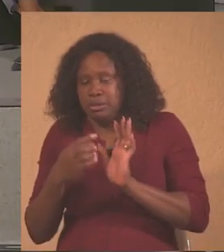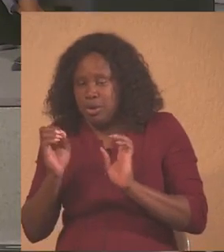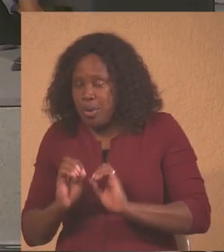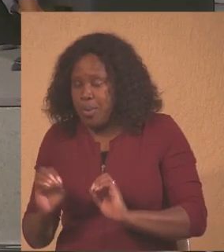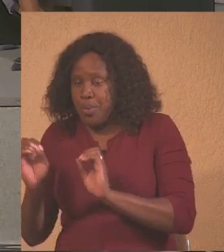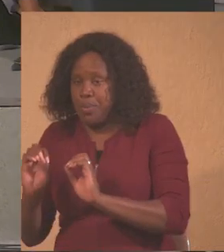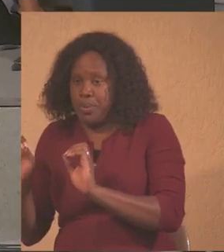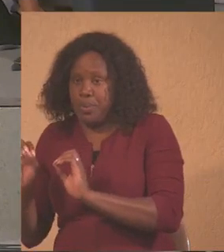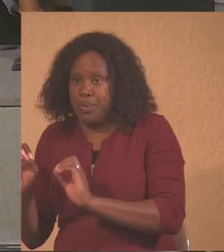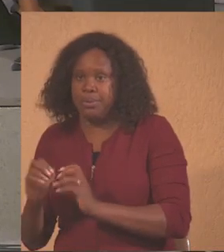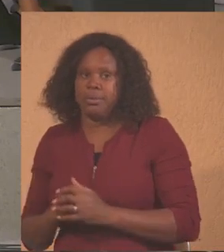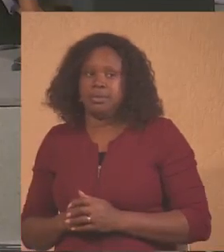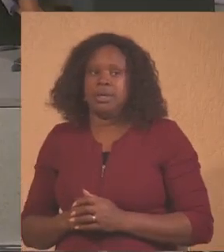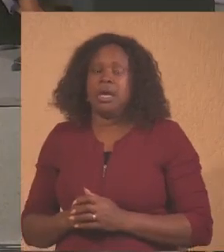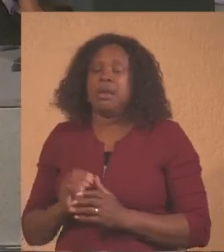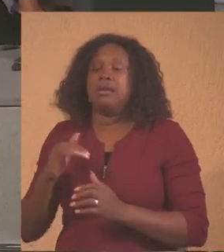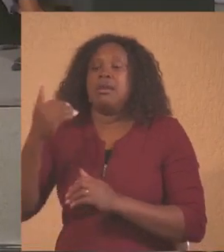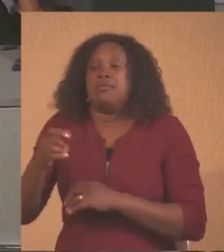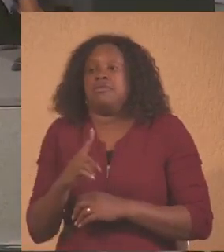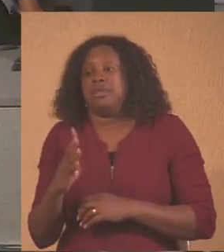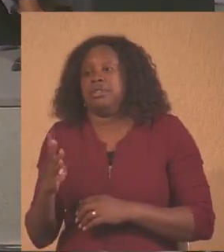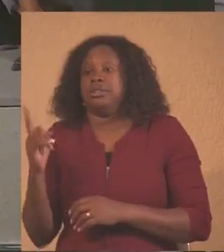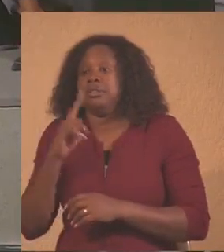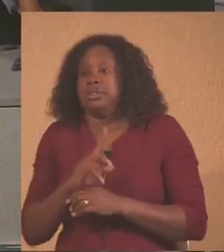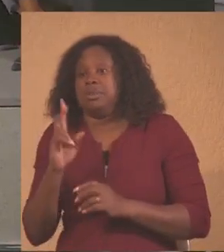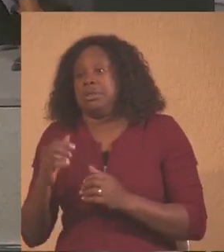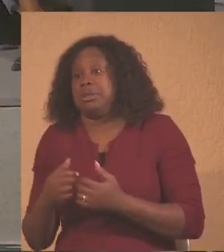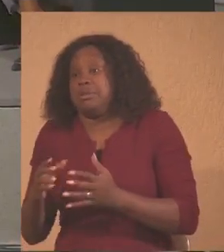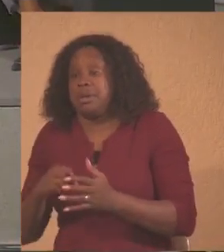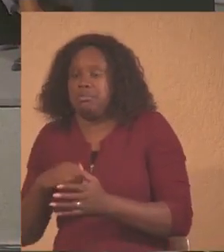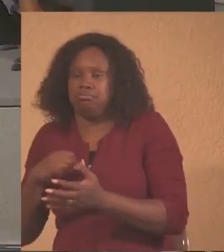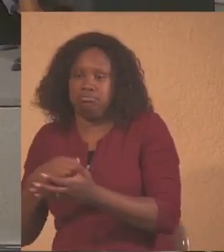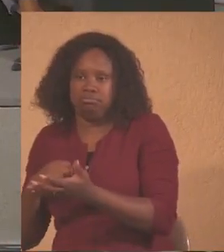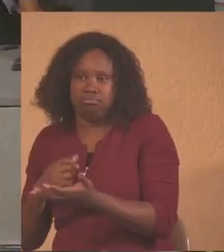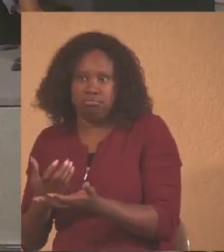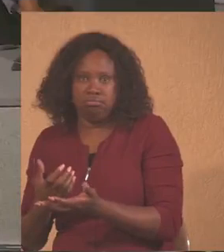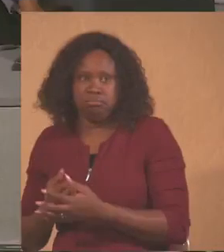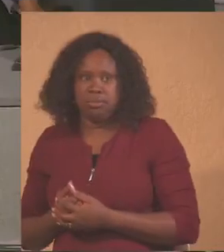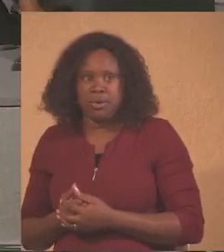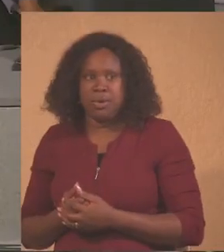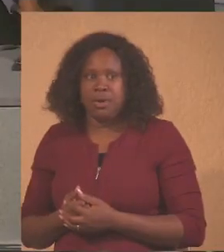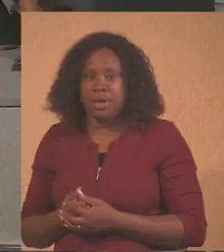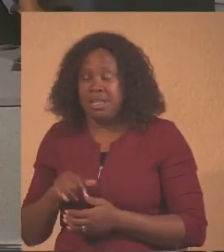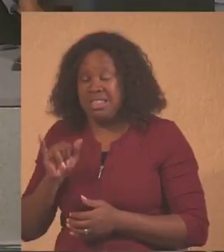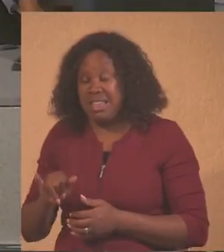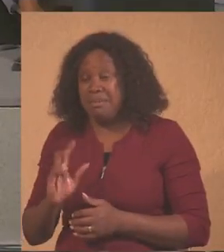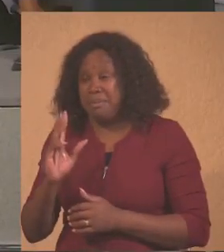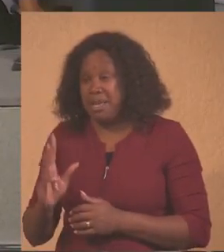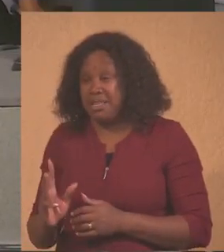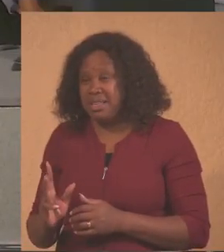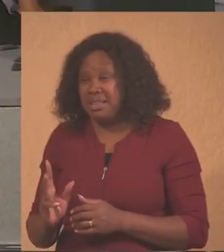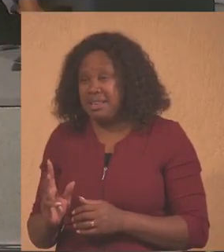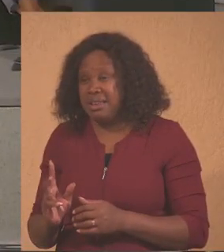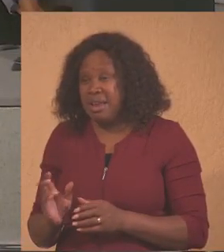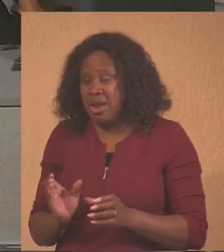might develop symptoms after the 14th day? After this person either leaves quarantine or stops